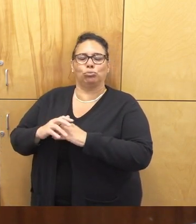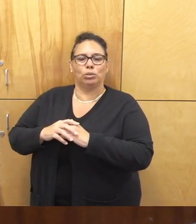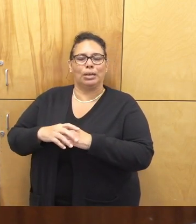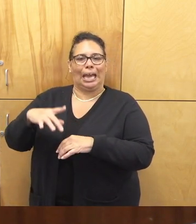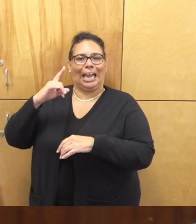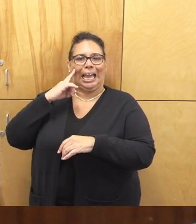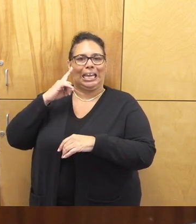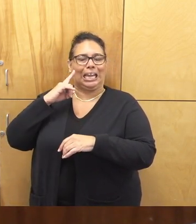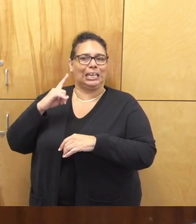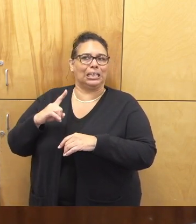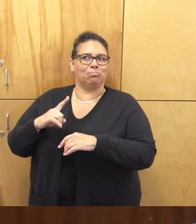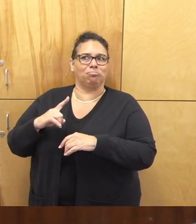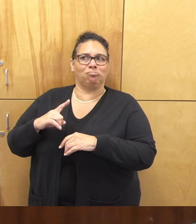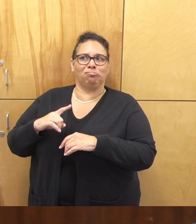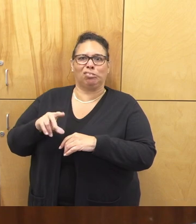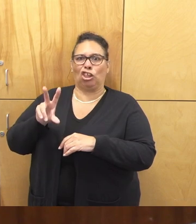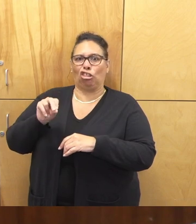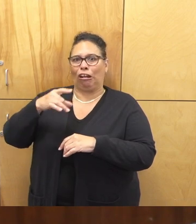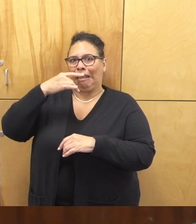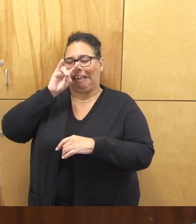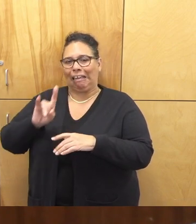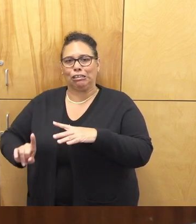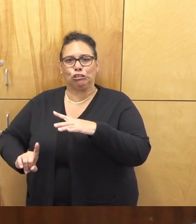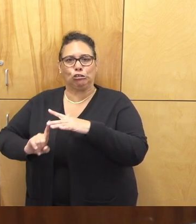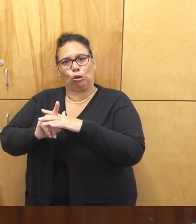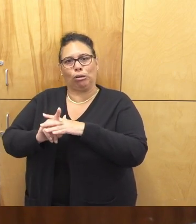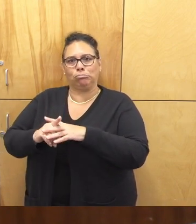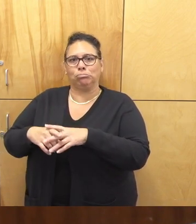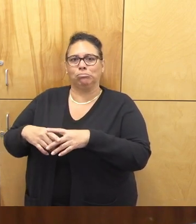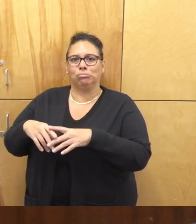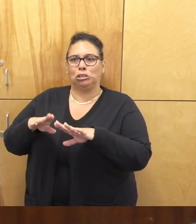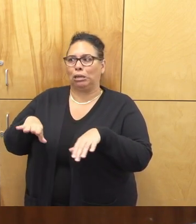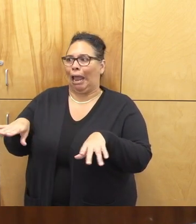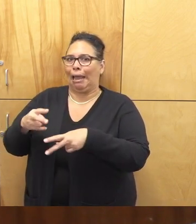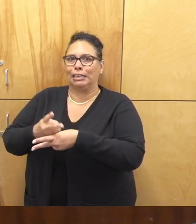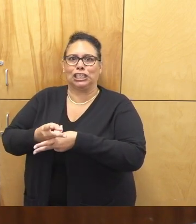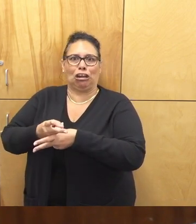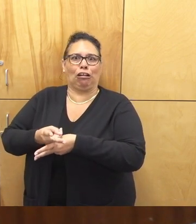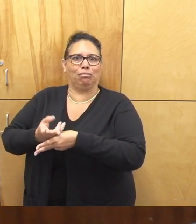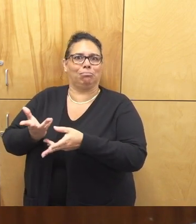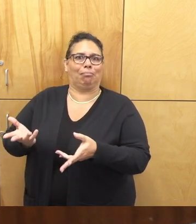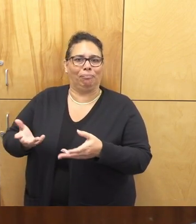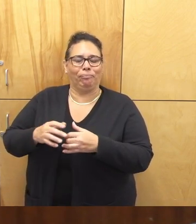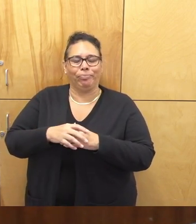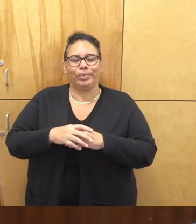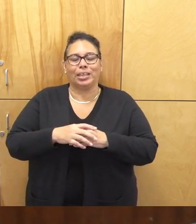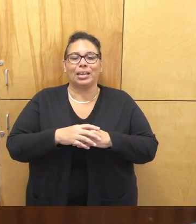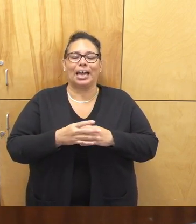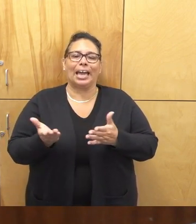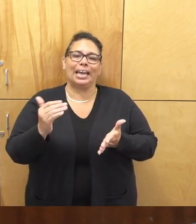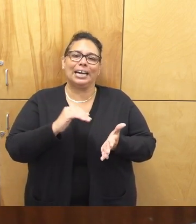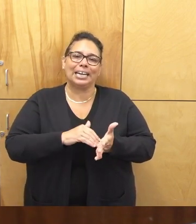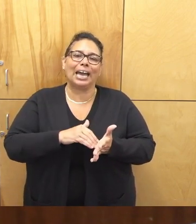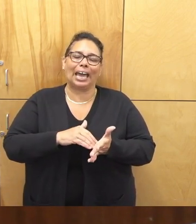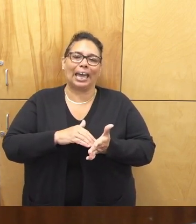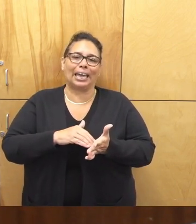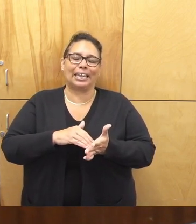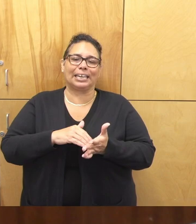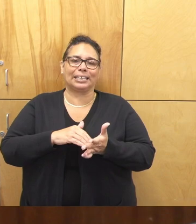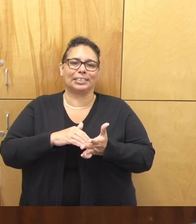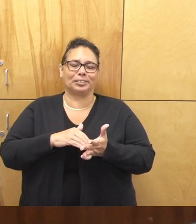think it was over almost a little bit shorter than 30 kids who showed up just to be in the child care piece. And so once again, I was just very,